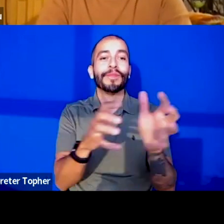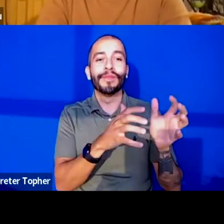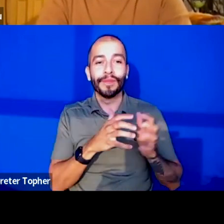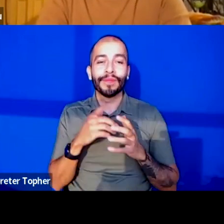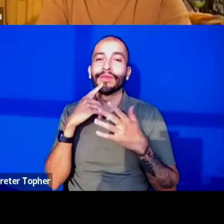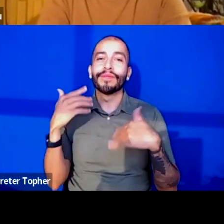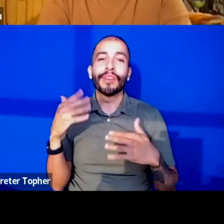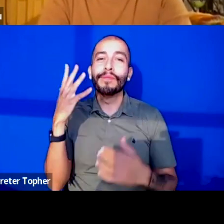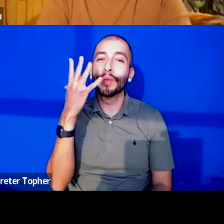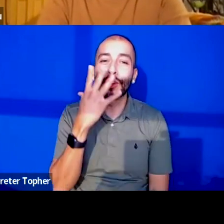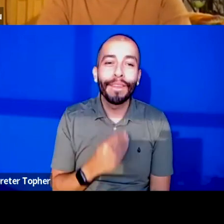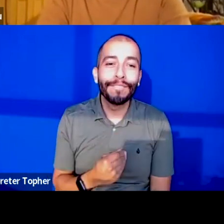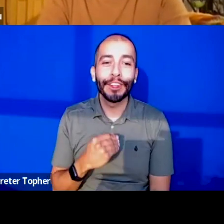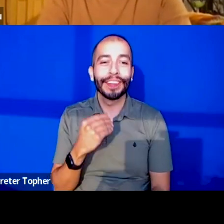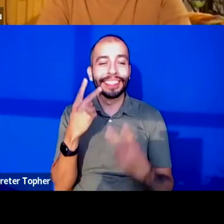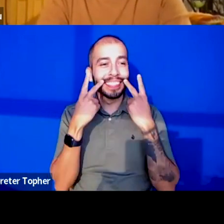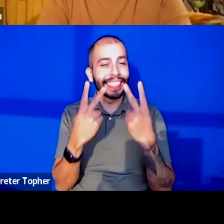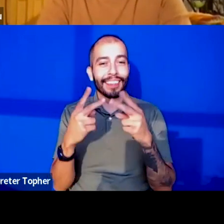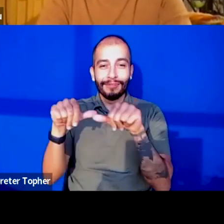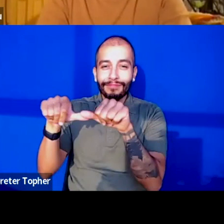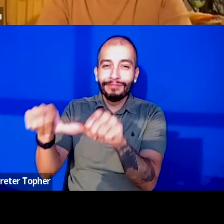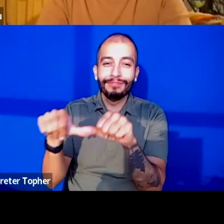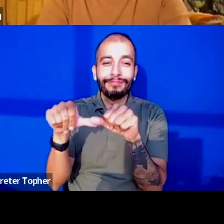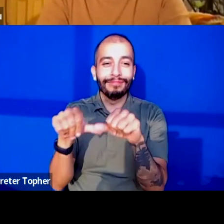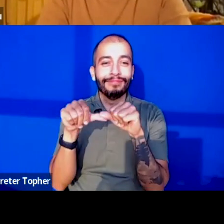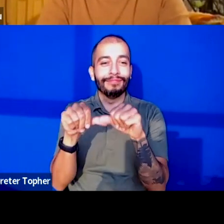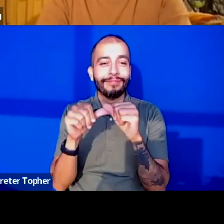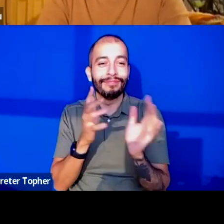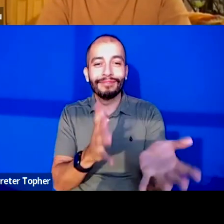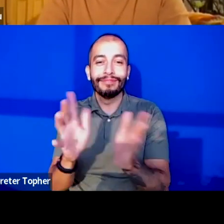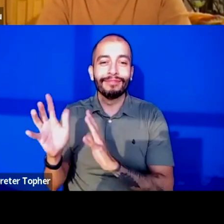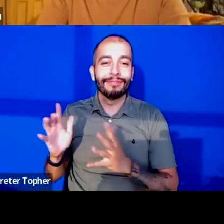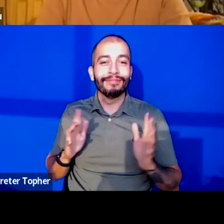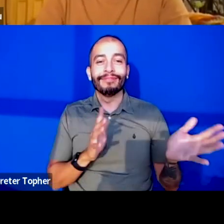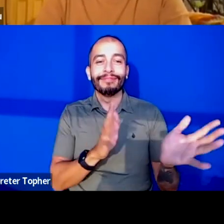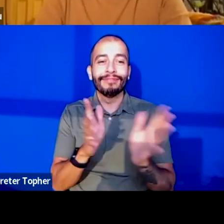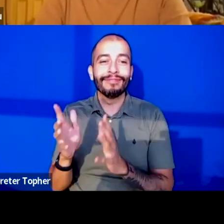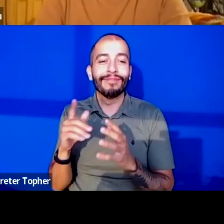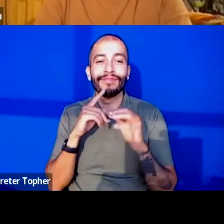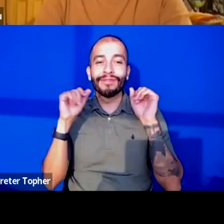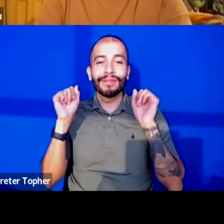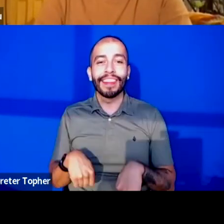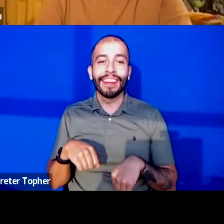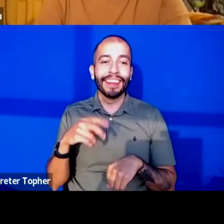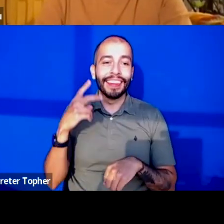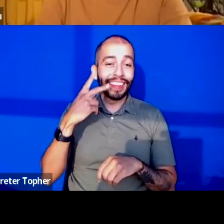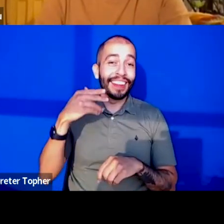just an invitation to stay in dialogue and community with you all. And till next time, thank you.